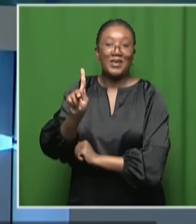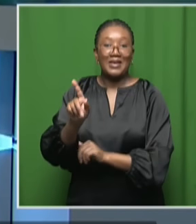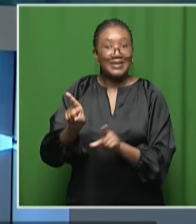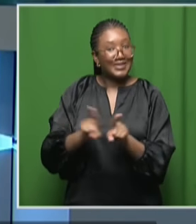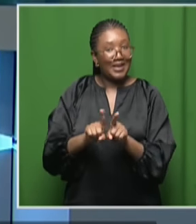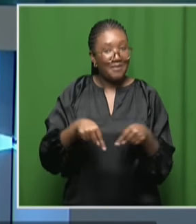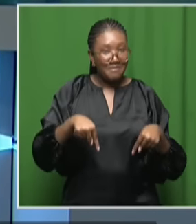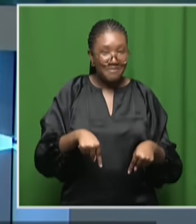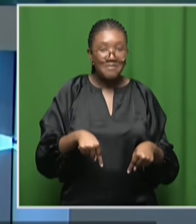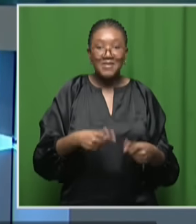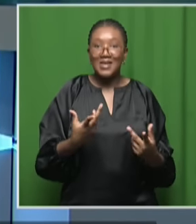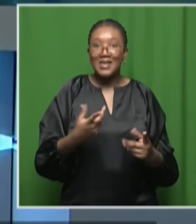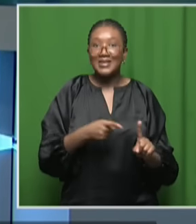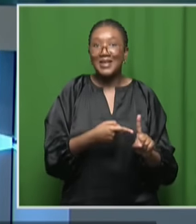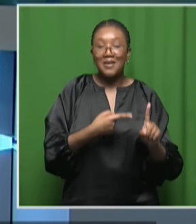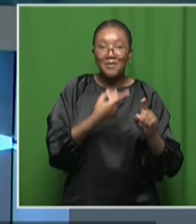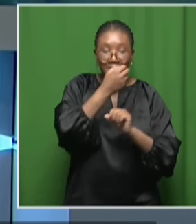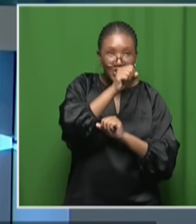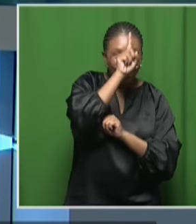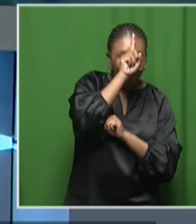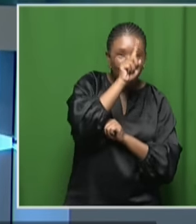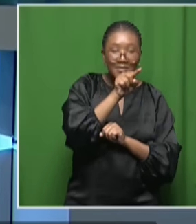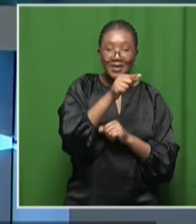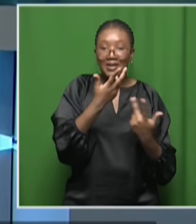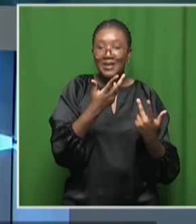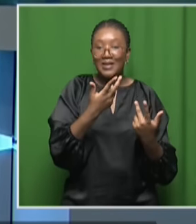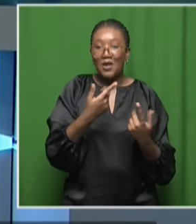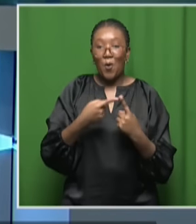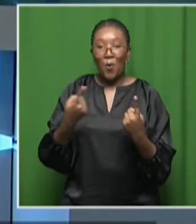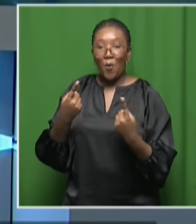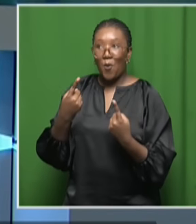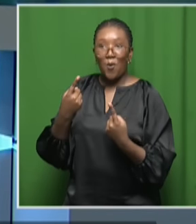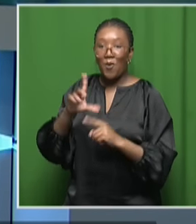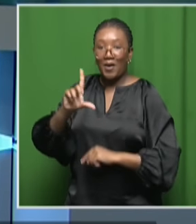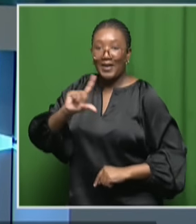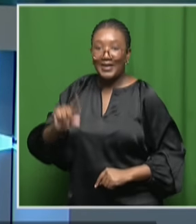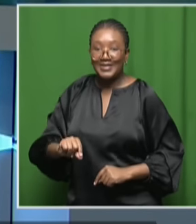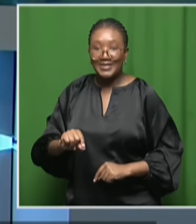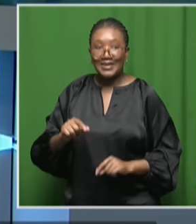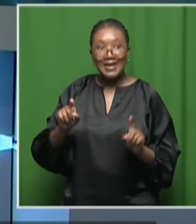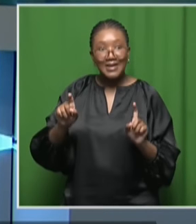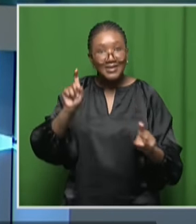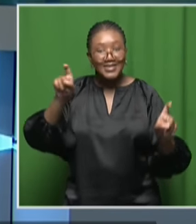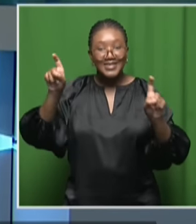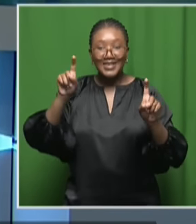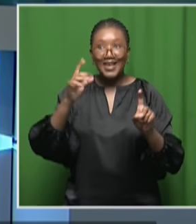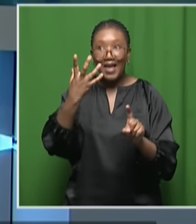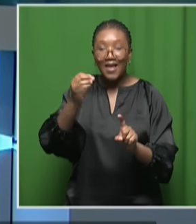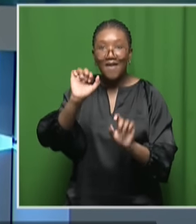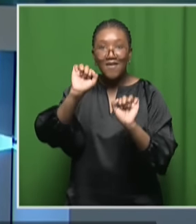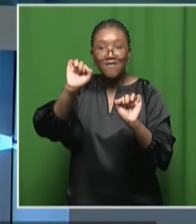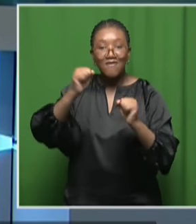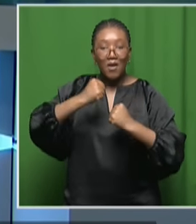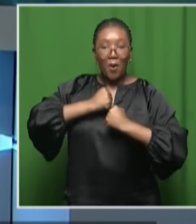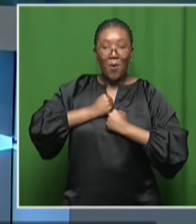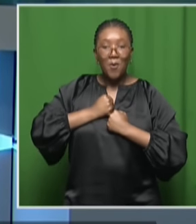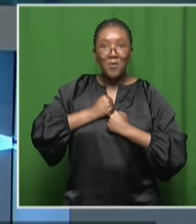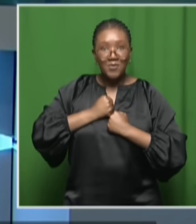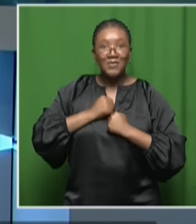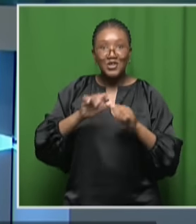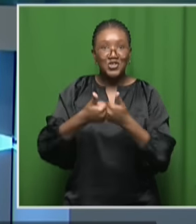around the Chancellor of Germany, right? Or the Prime Minister of Italy. And so all of these member states actually are facing